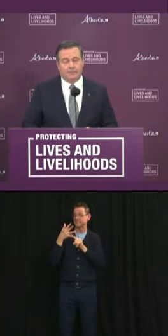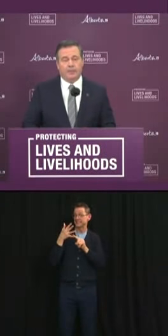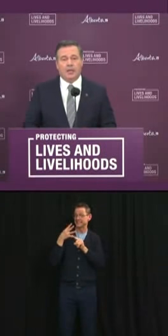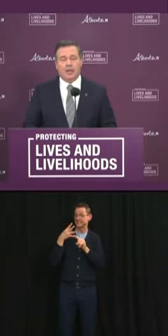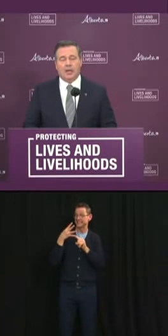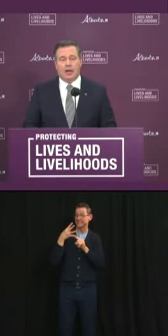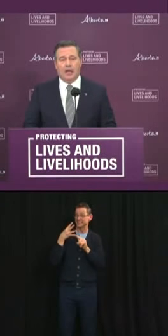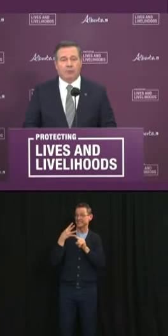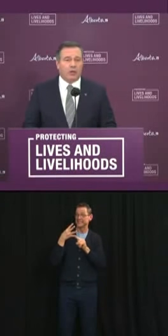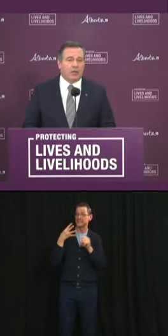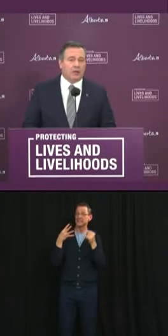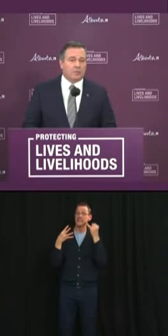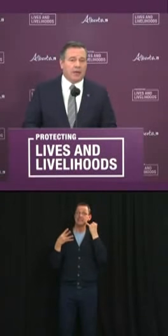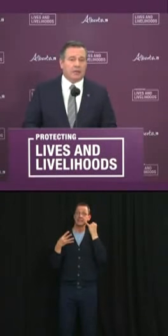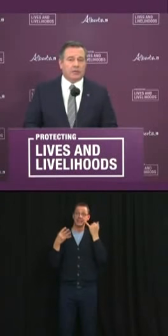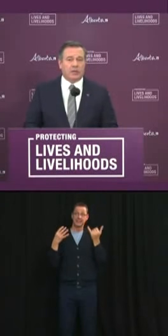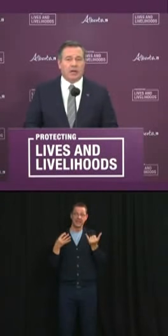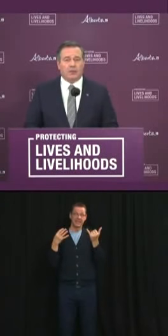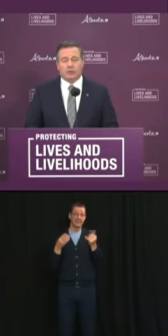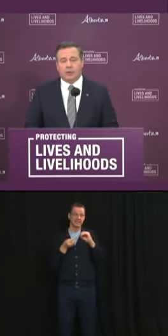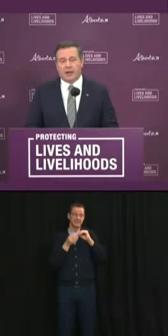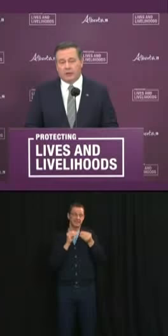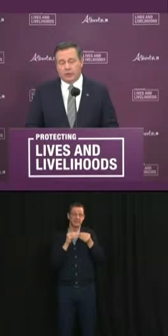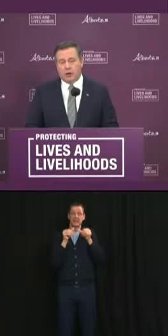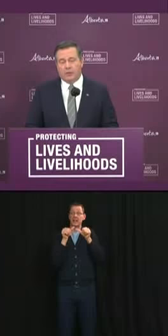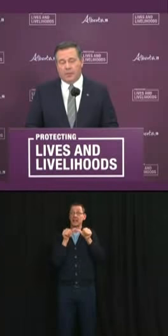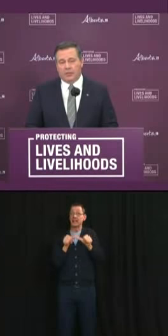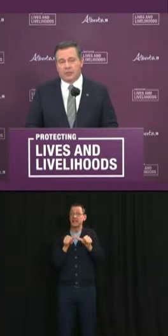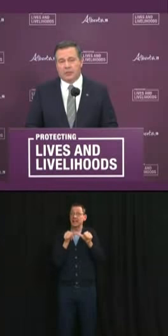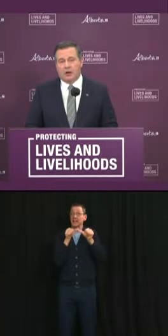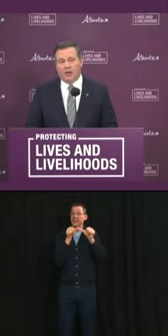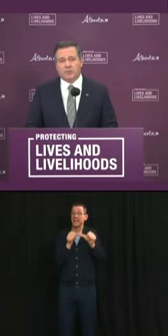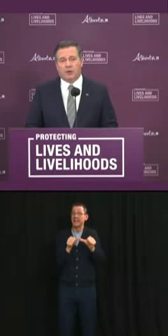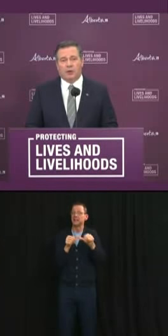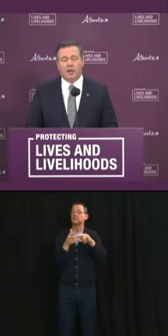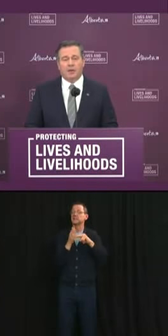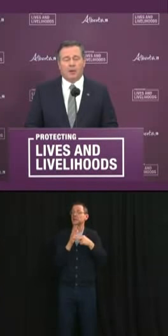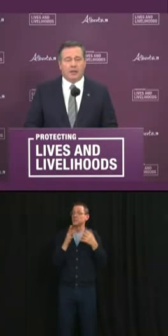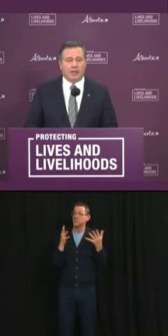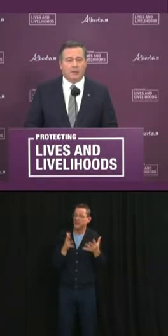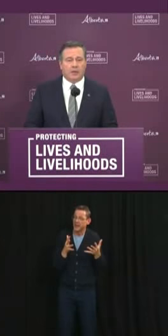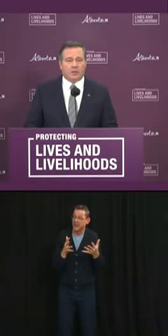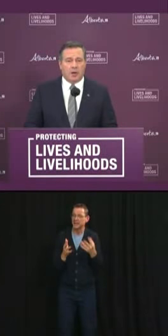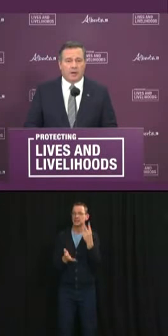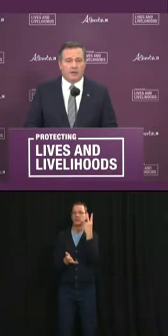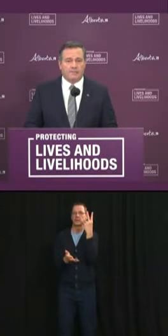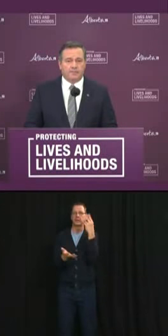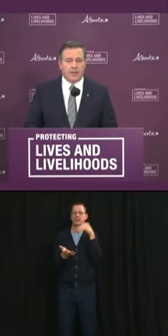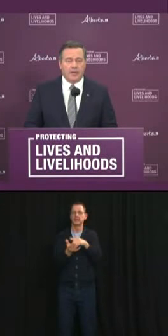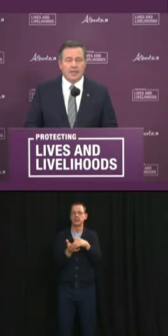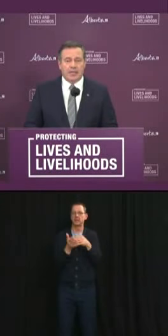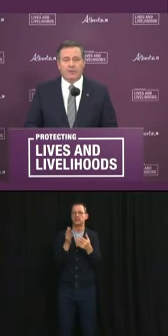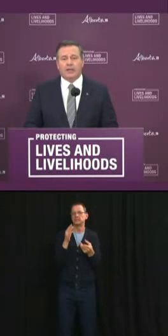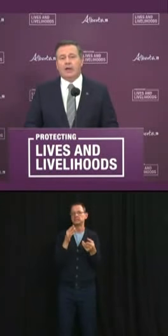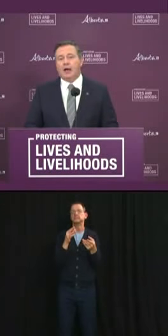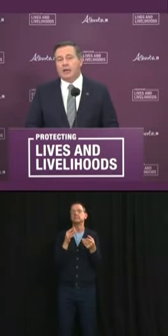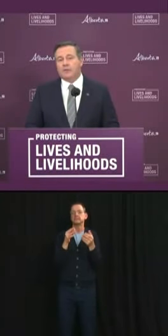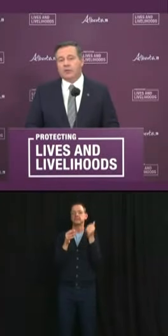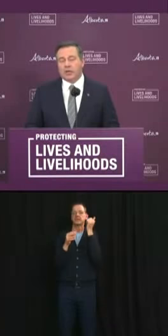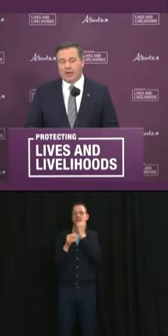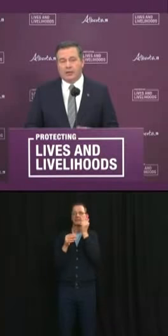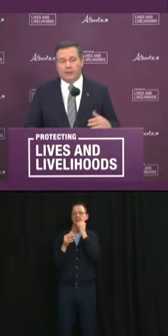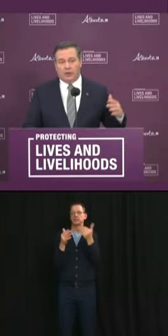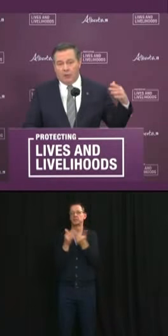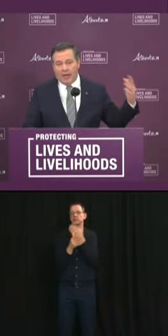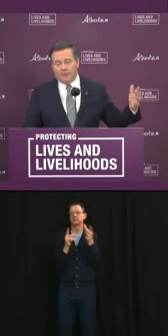date. And we can expect to see up to 1,000 COVID patients in hospital by the end of this month. Even at the height of